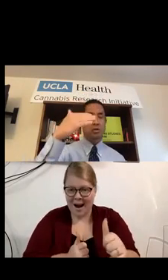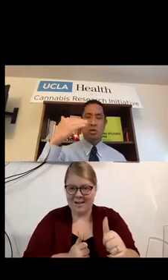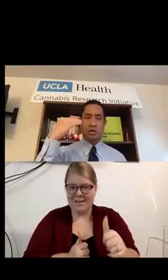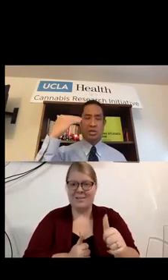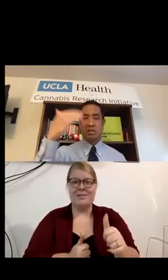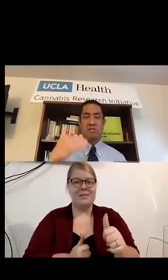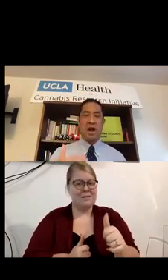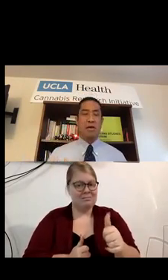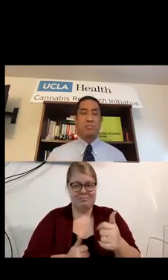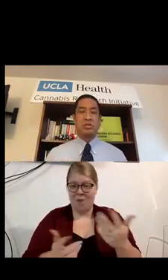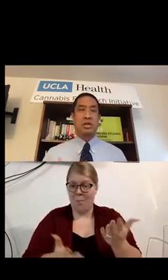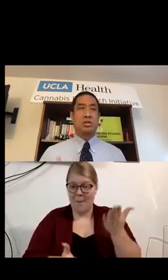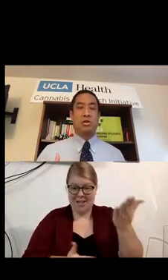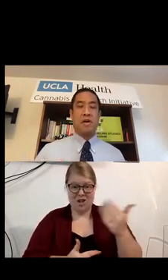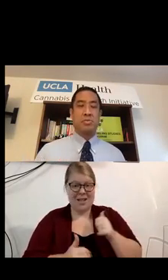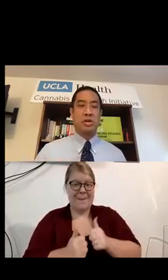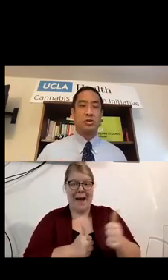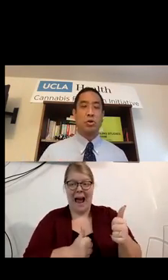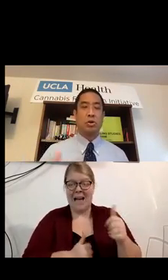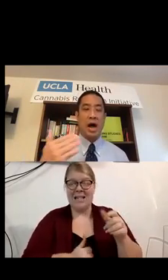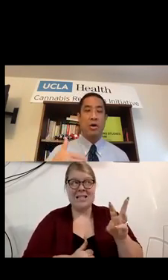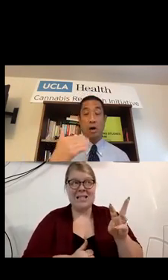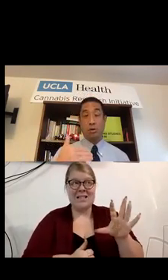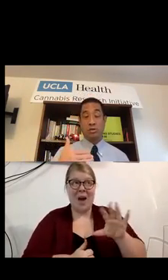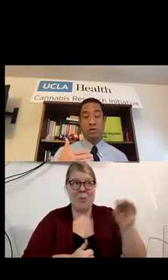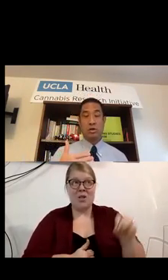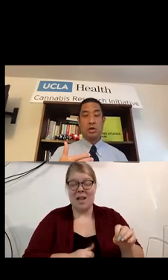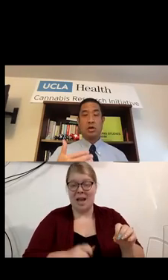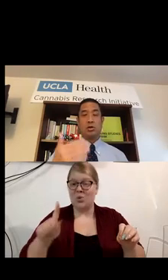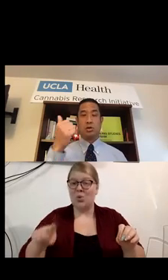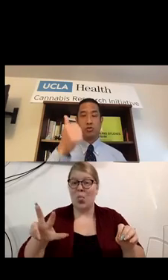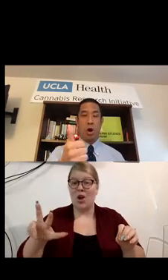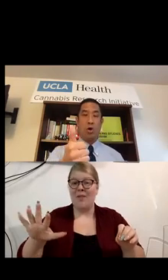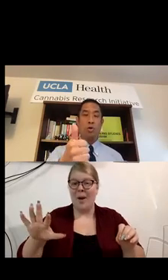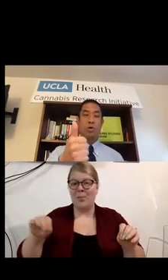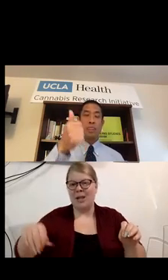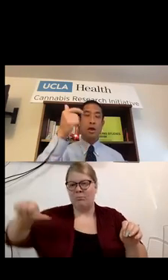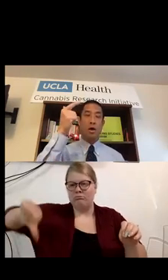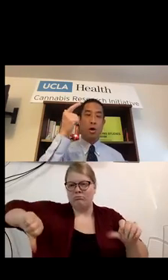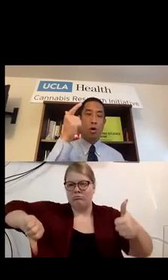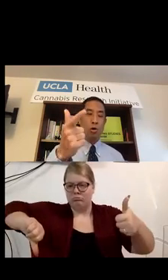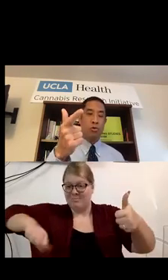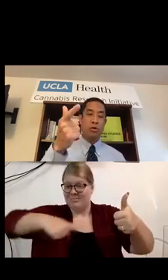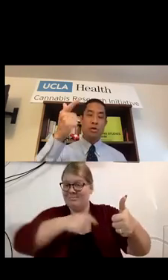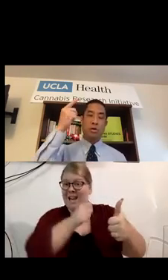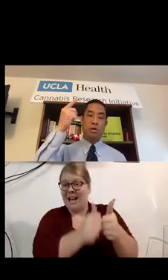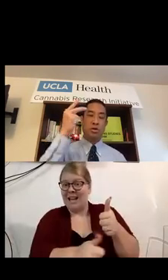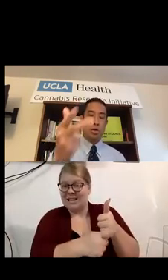passed like 65% to 35% to allow adults to grow,